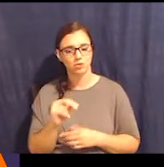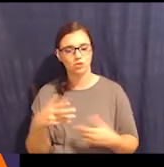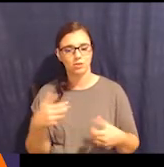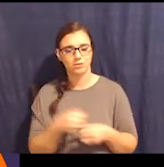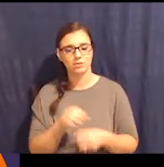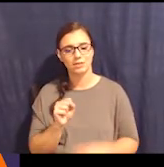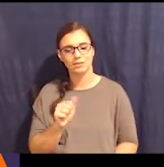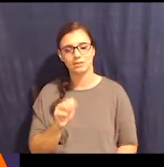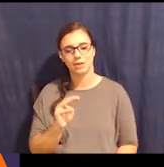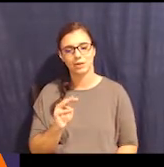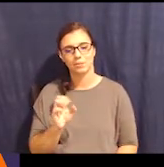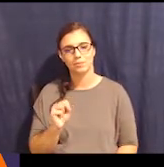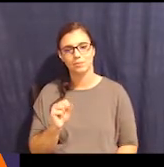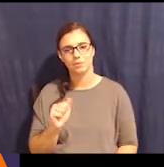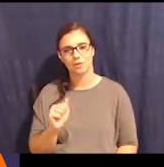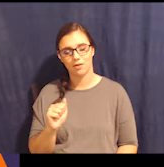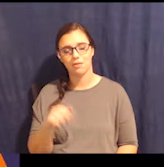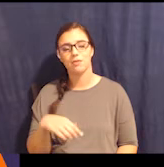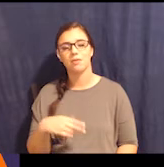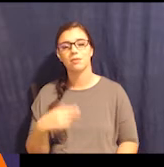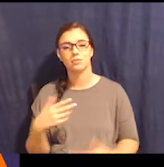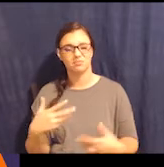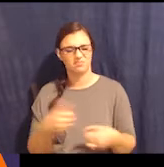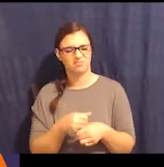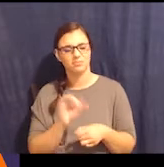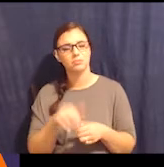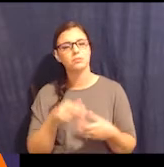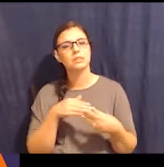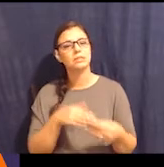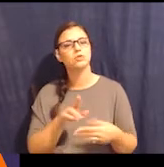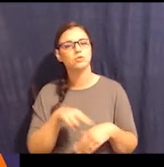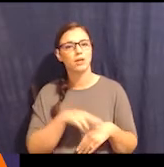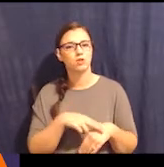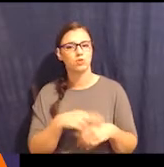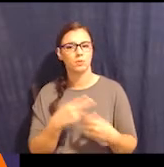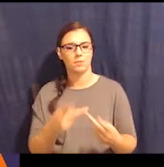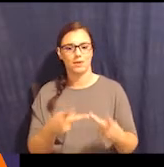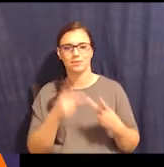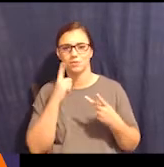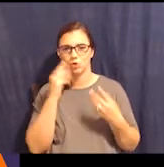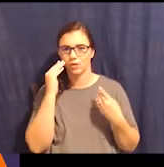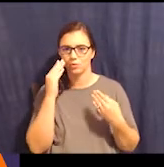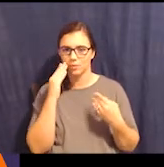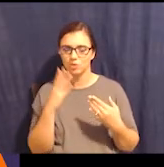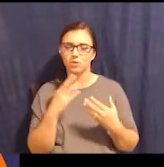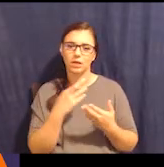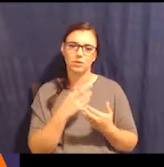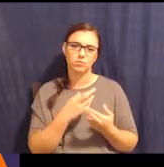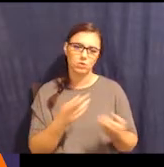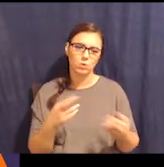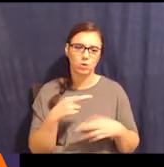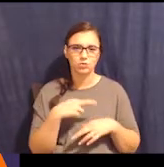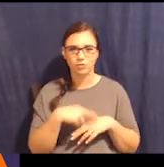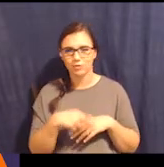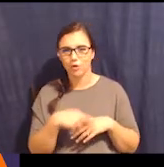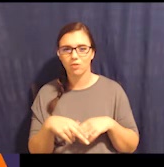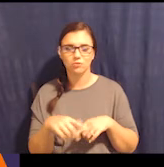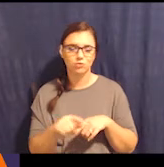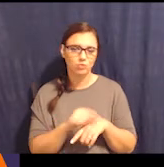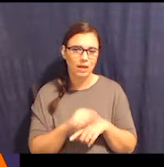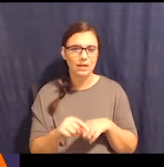for information, resources, referrals, training, and technical assistance on mental